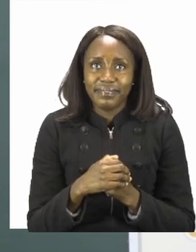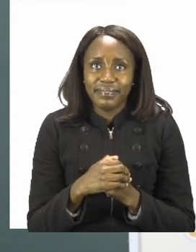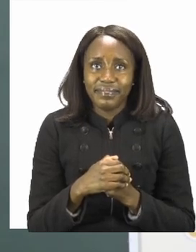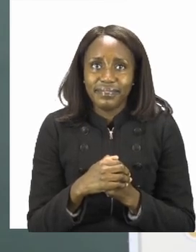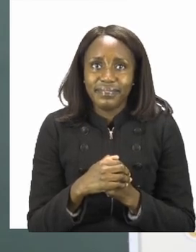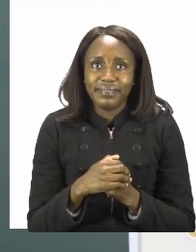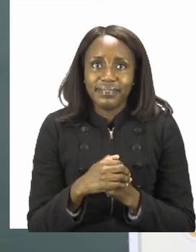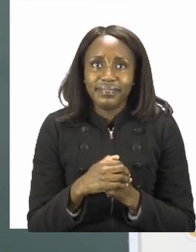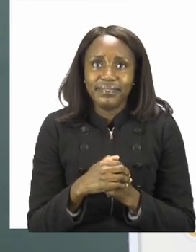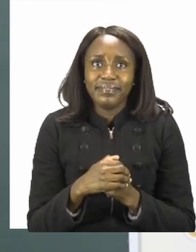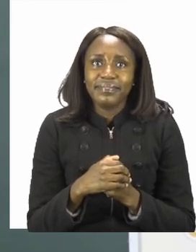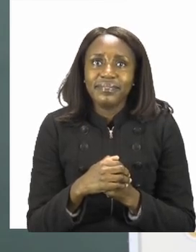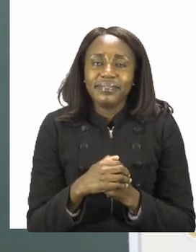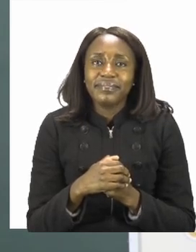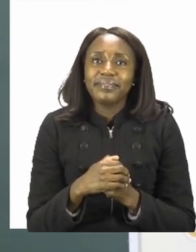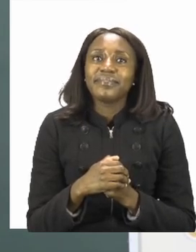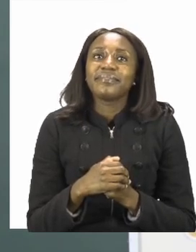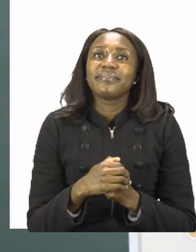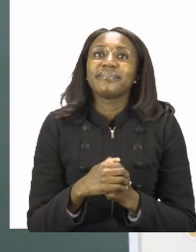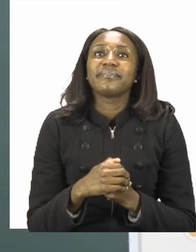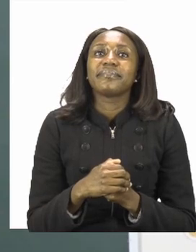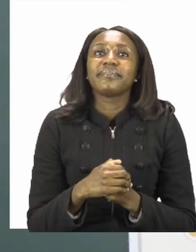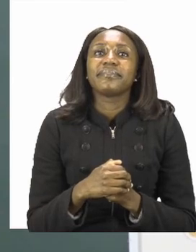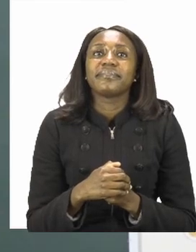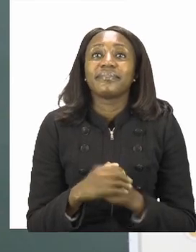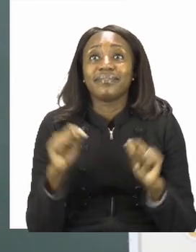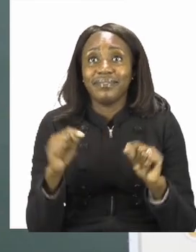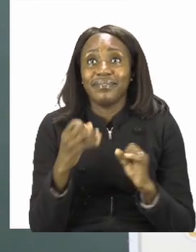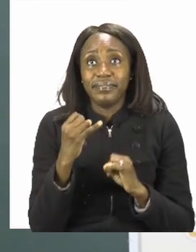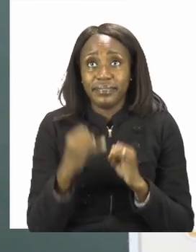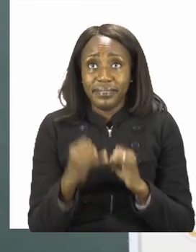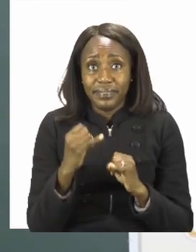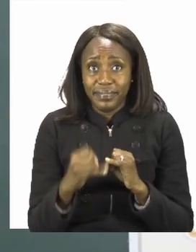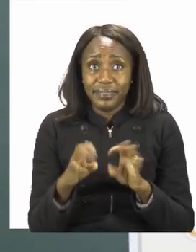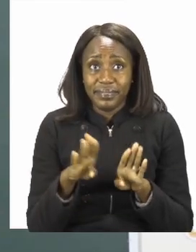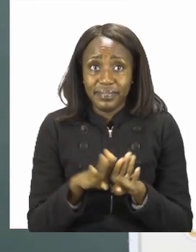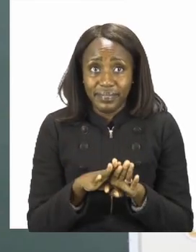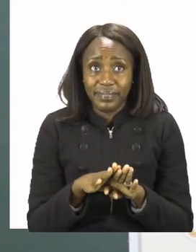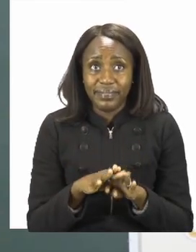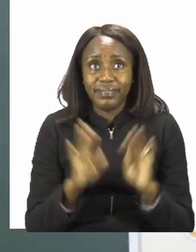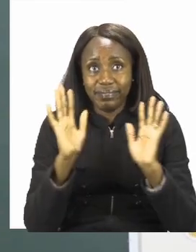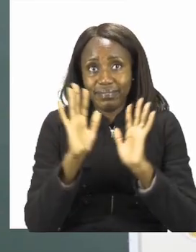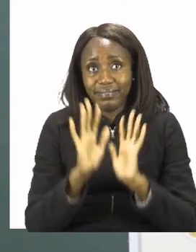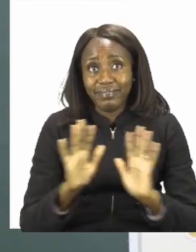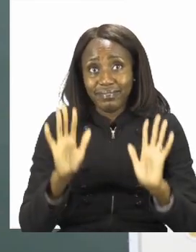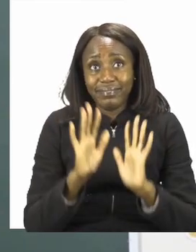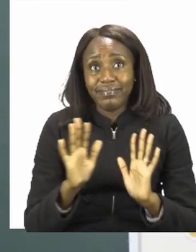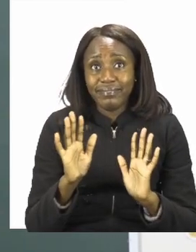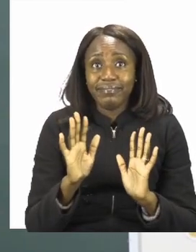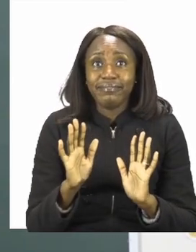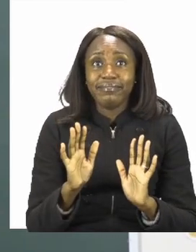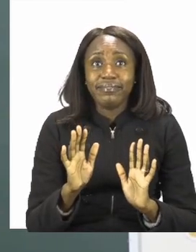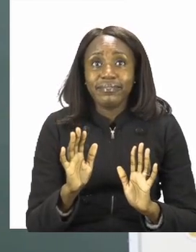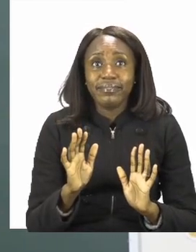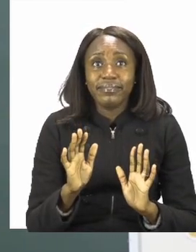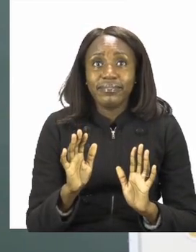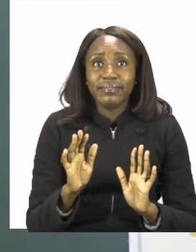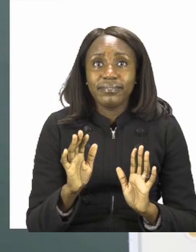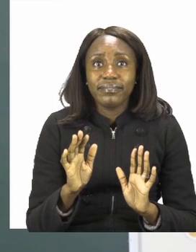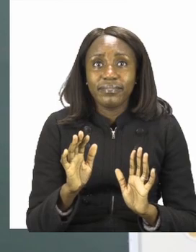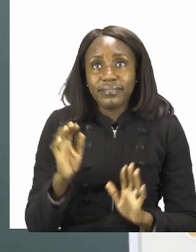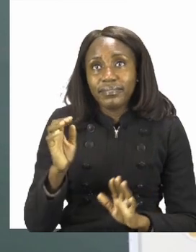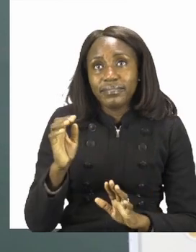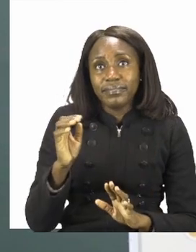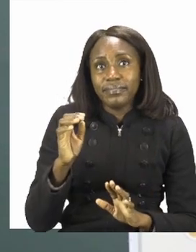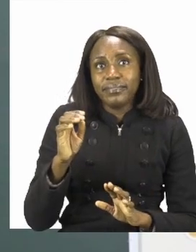lines on my hat. The last thing I want to do is to color this part here as a